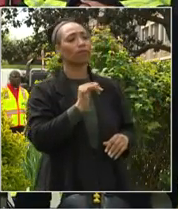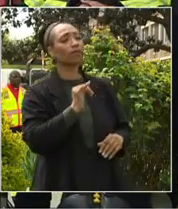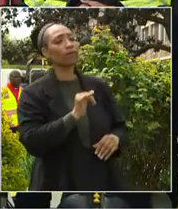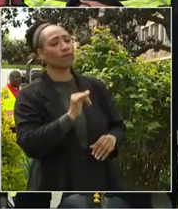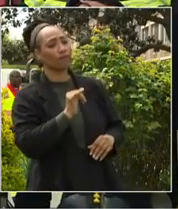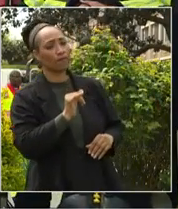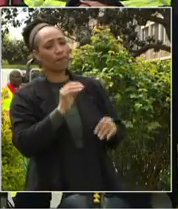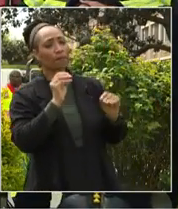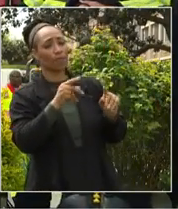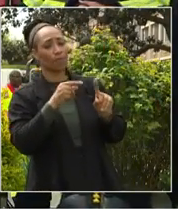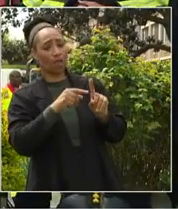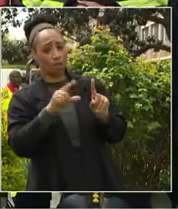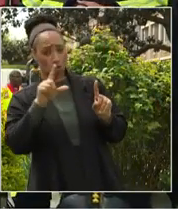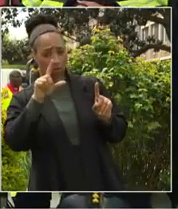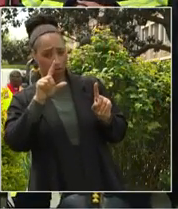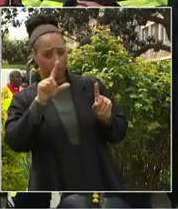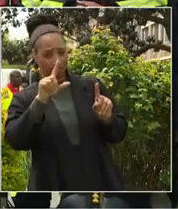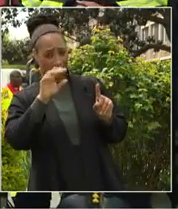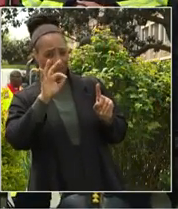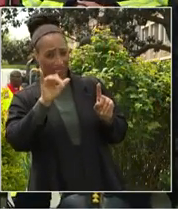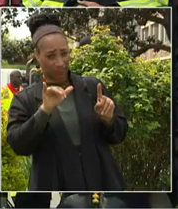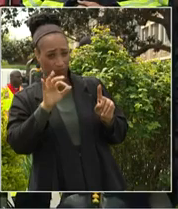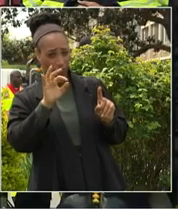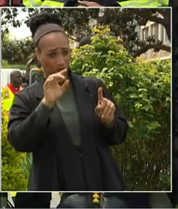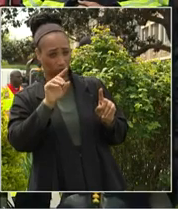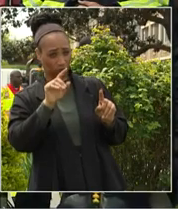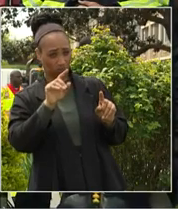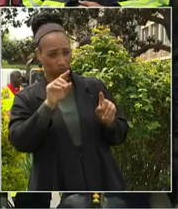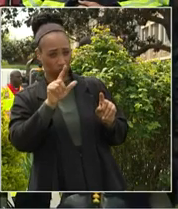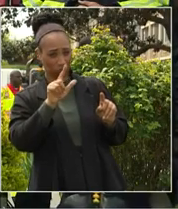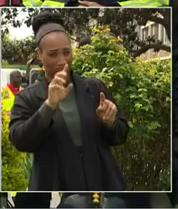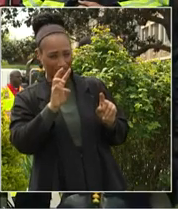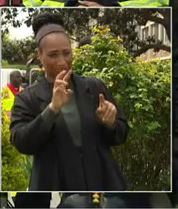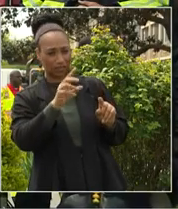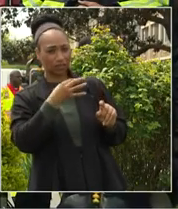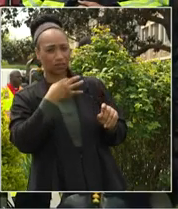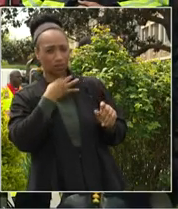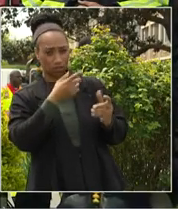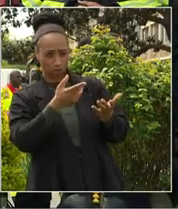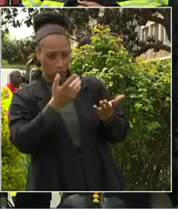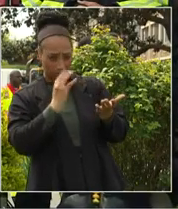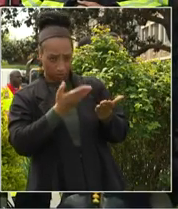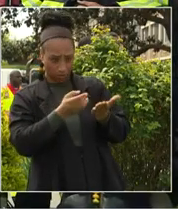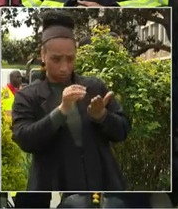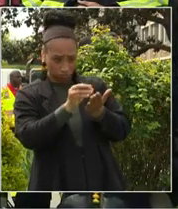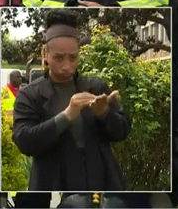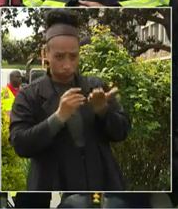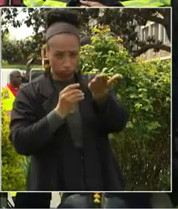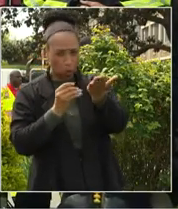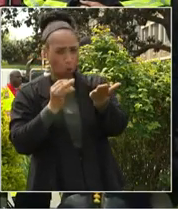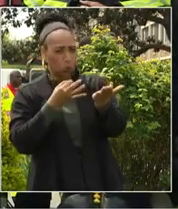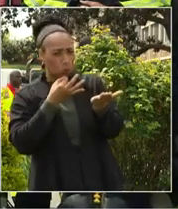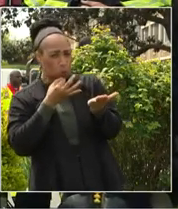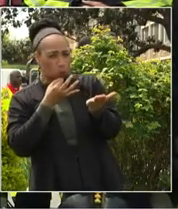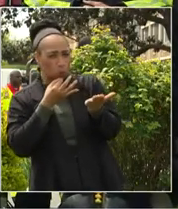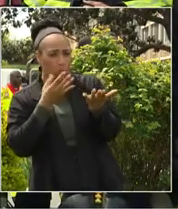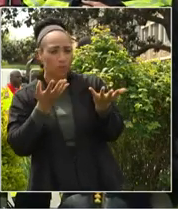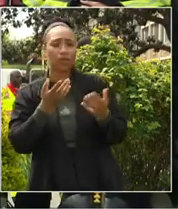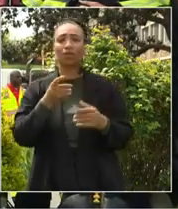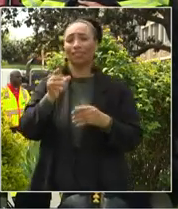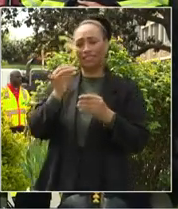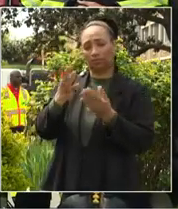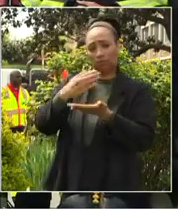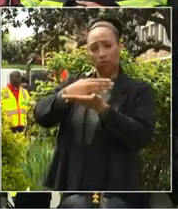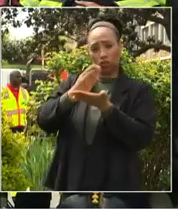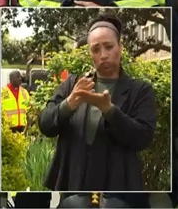get that budget and the supplemental to the CFO? The fiscal 26 budget is done from our perspective, and there